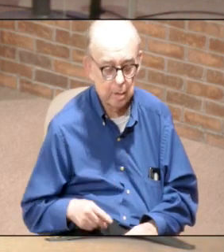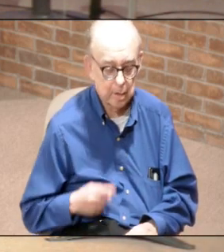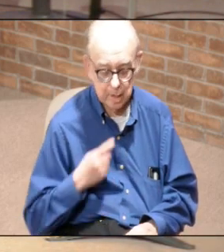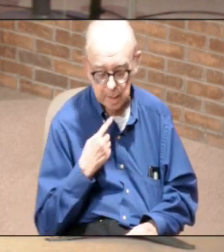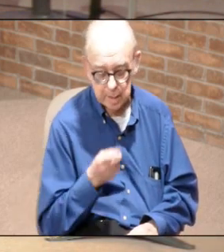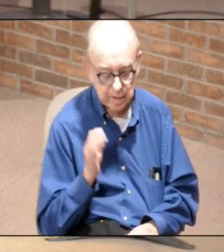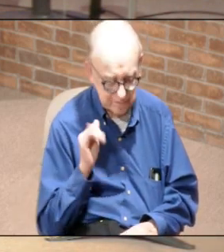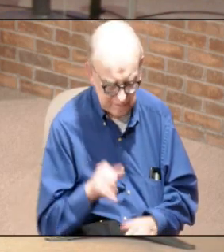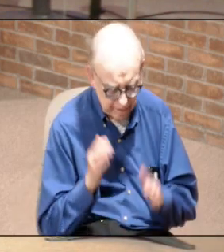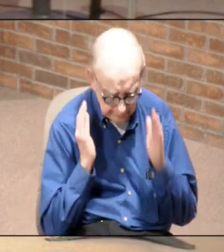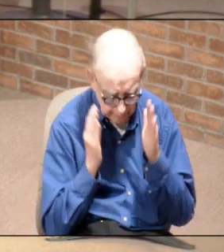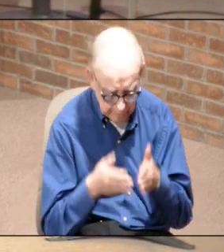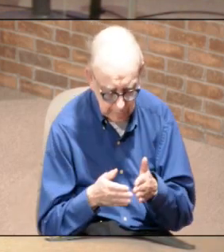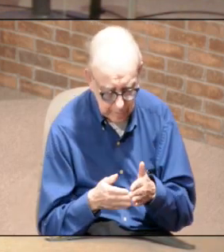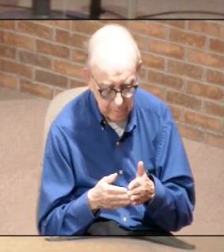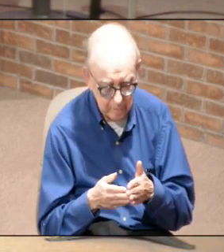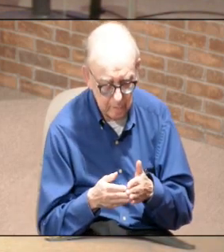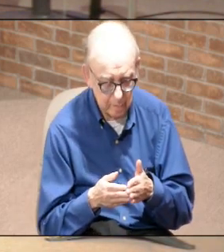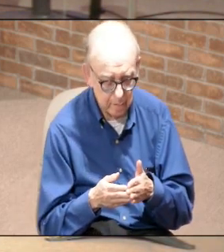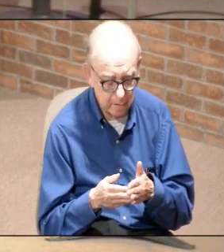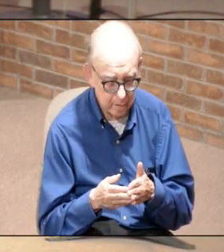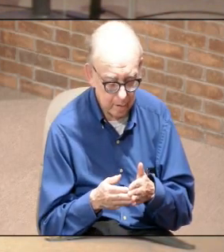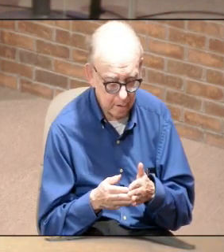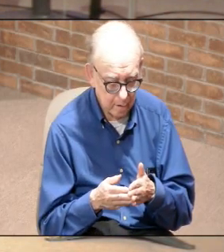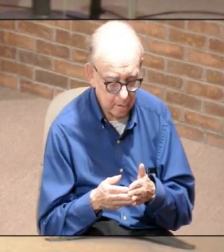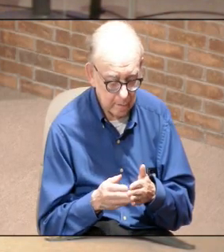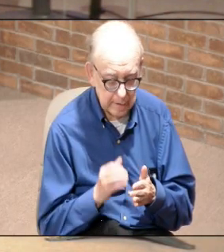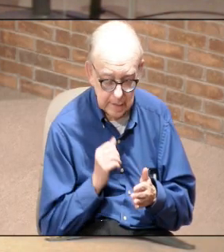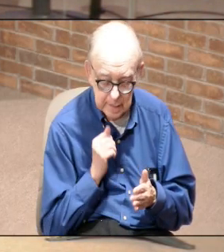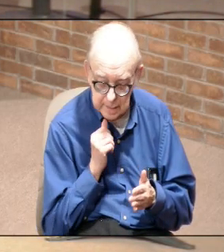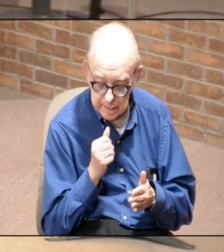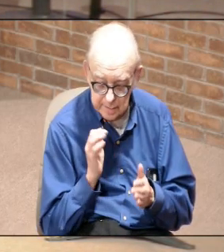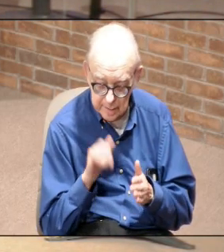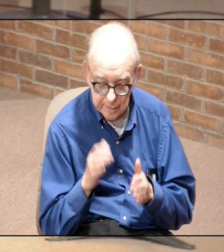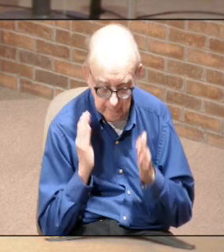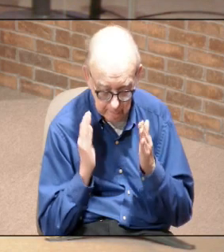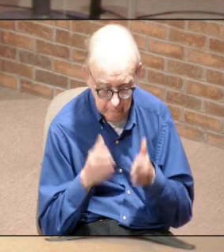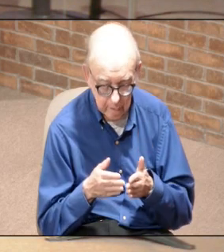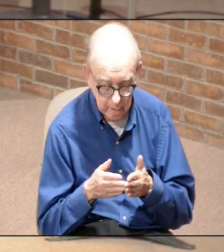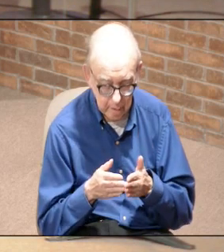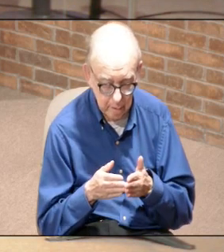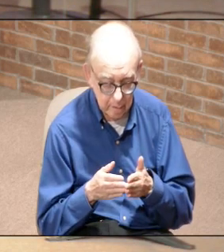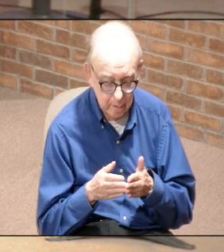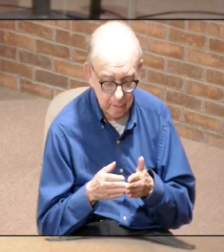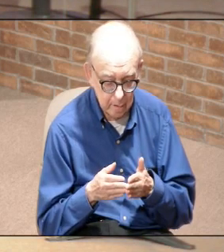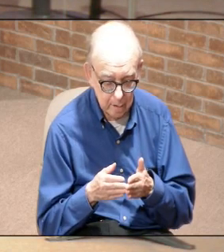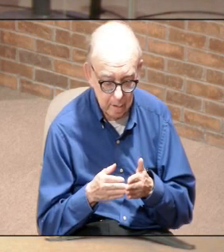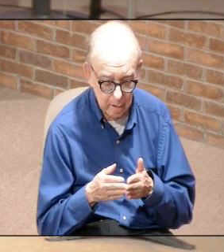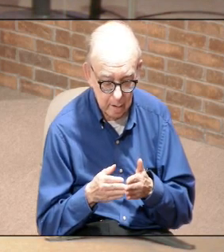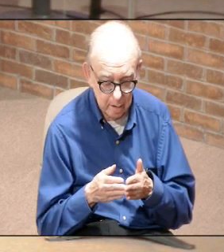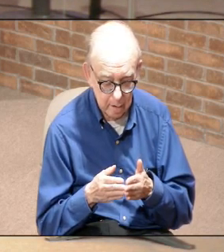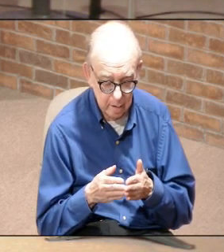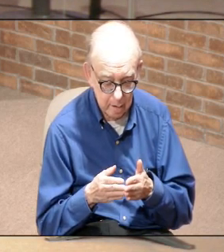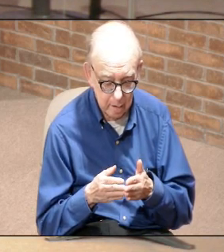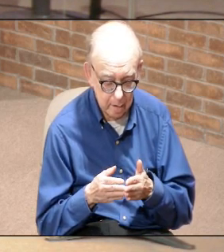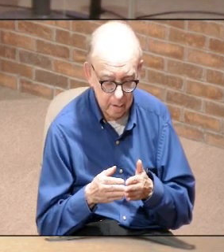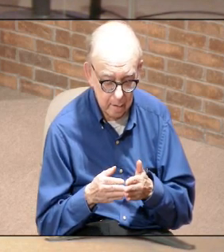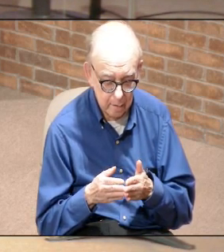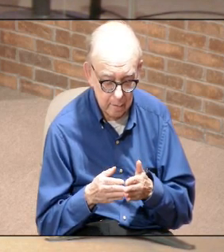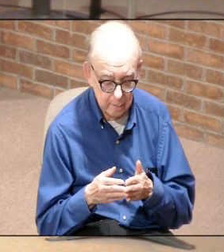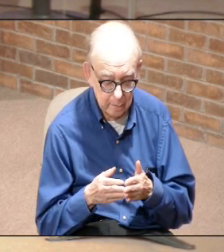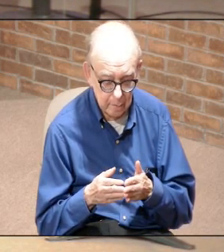him, stay focused. He didn't. He didn't stay focused.